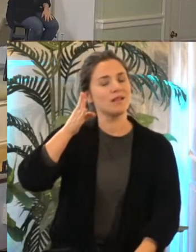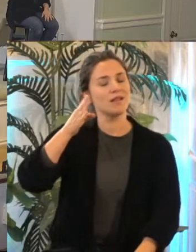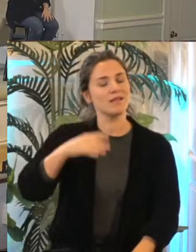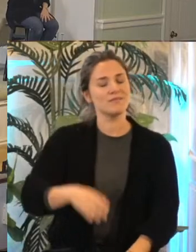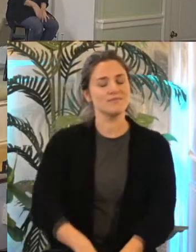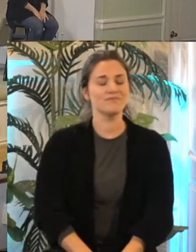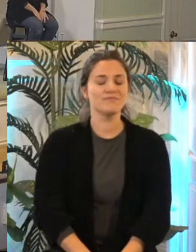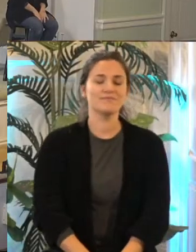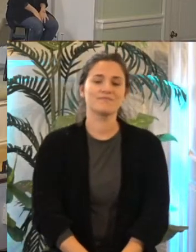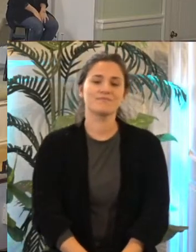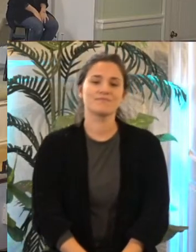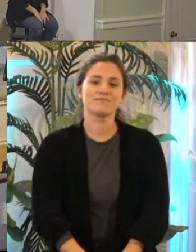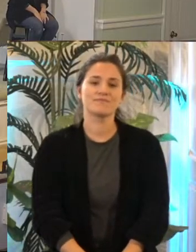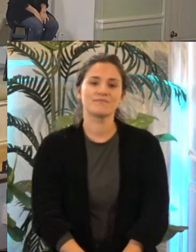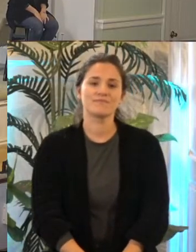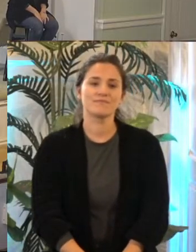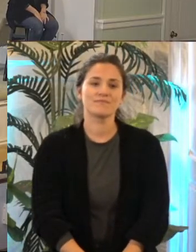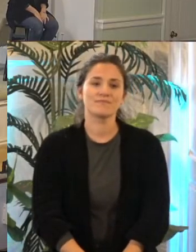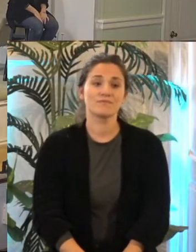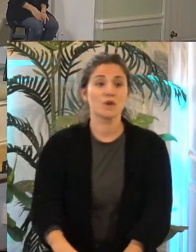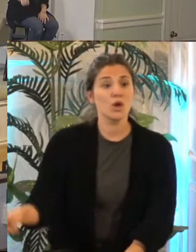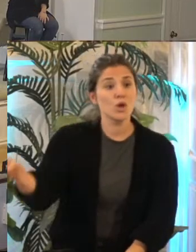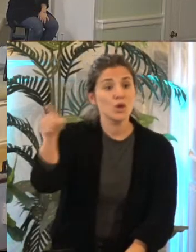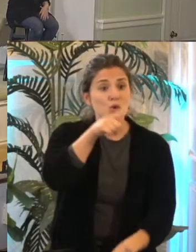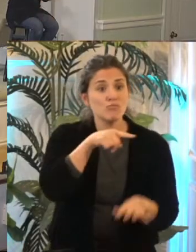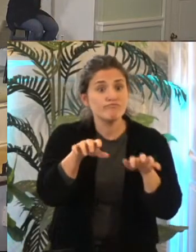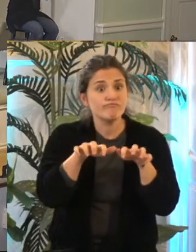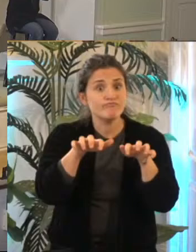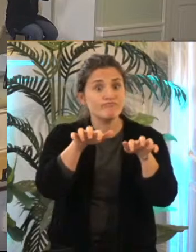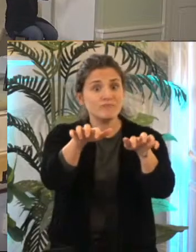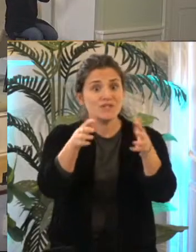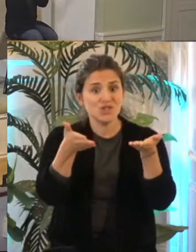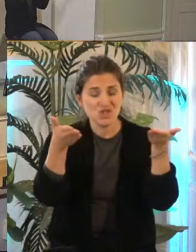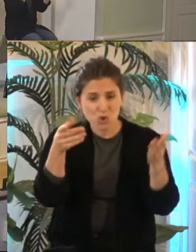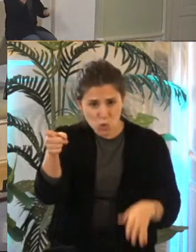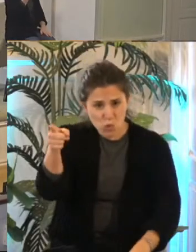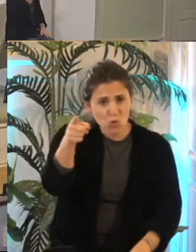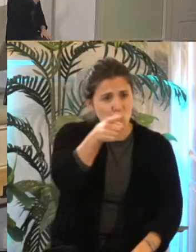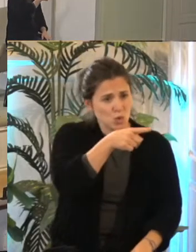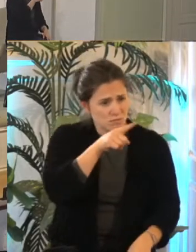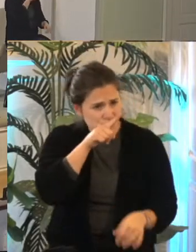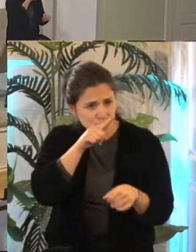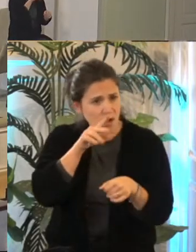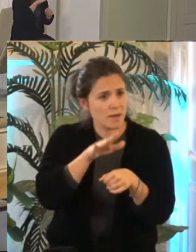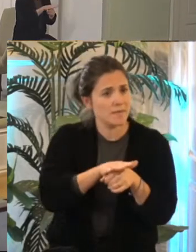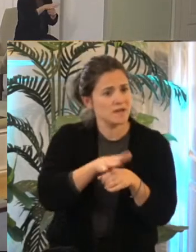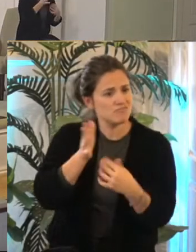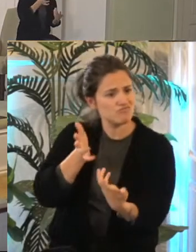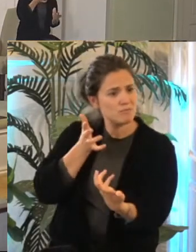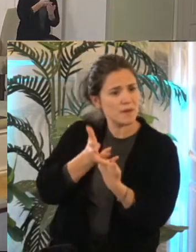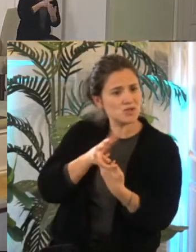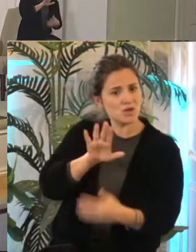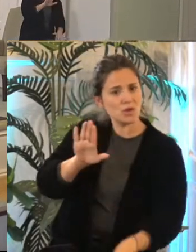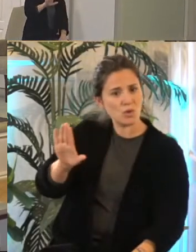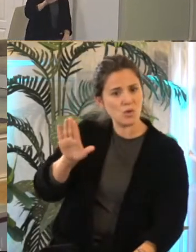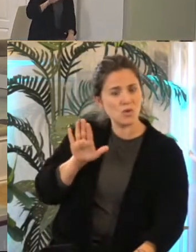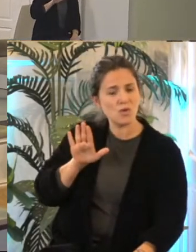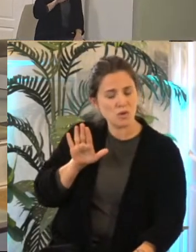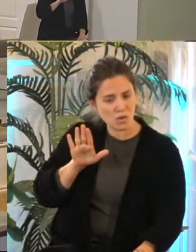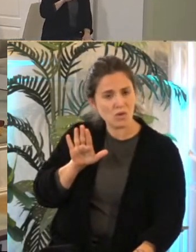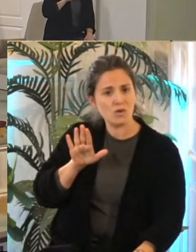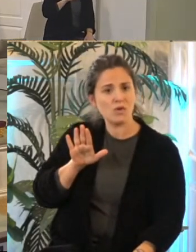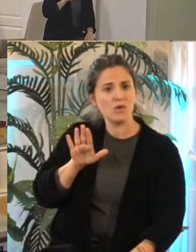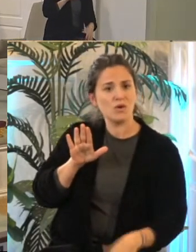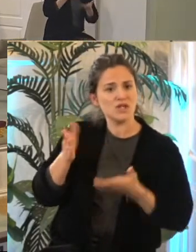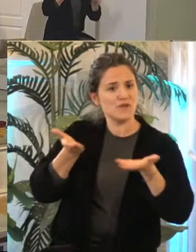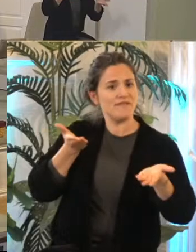All Souls, congregants, as our community grows, do you reaffirm your commitment to the covenant of love and